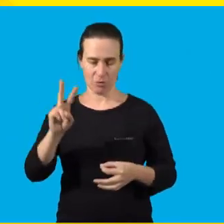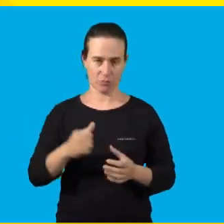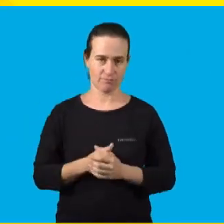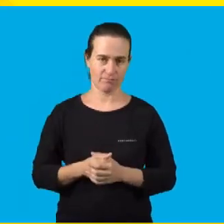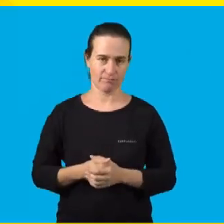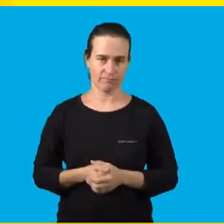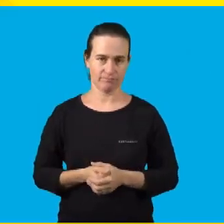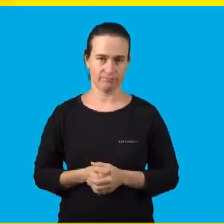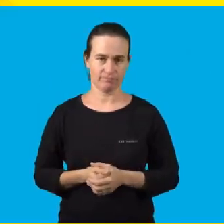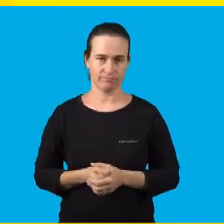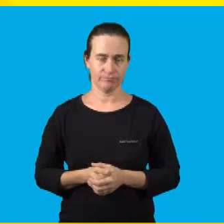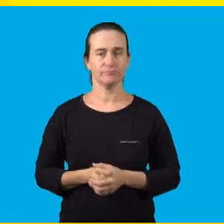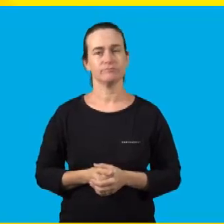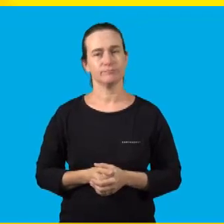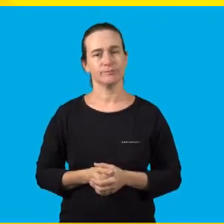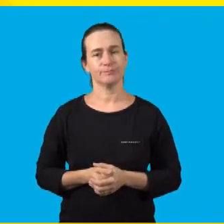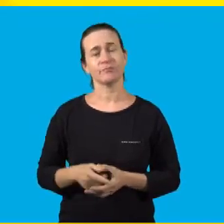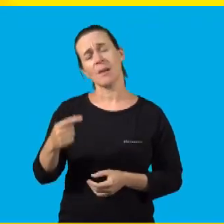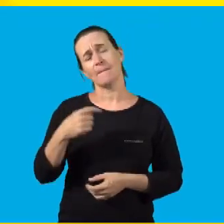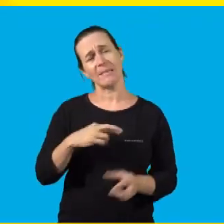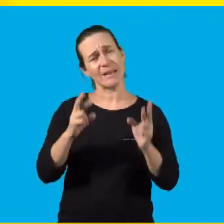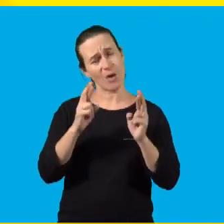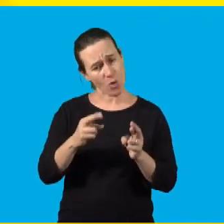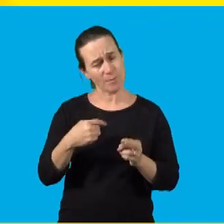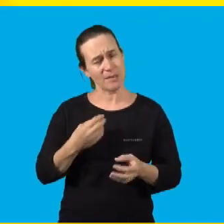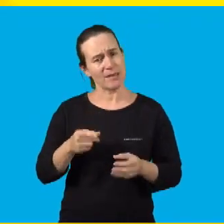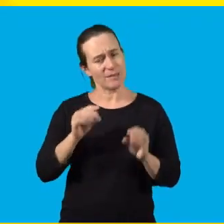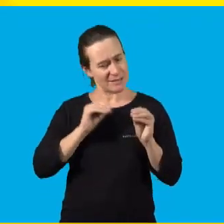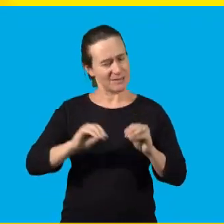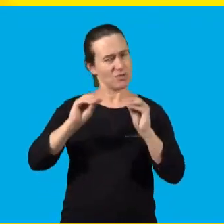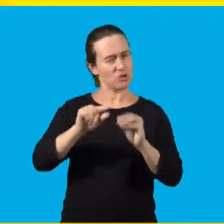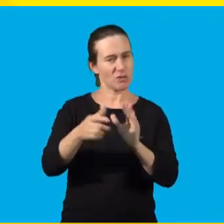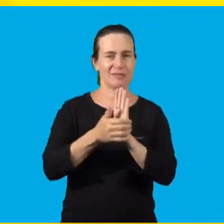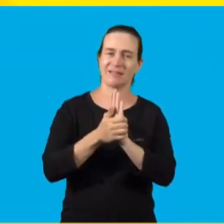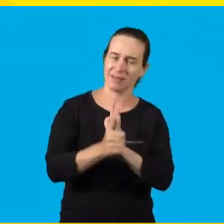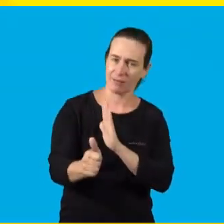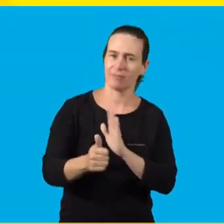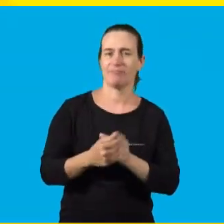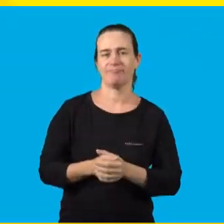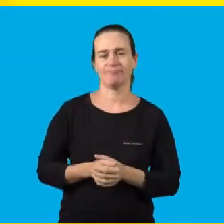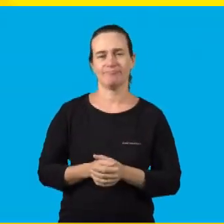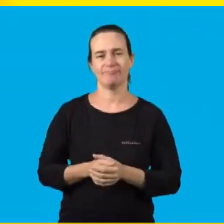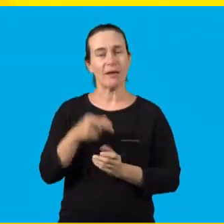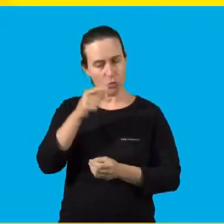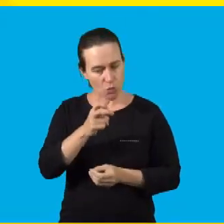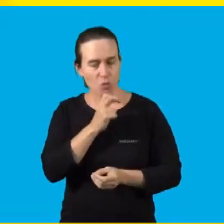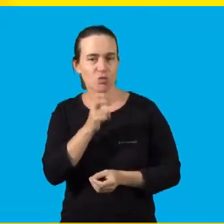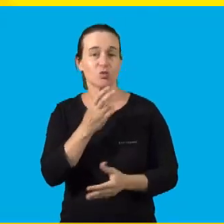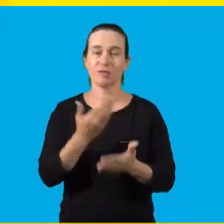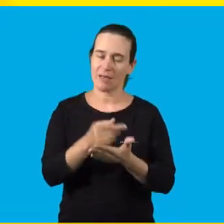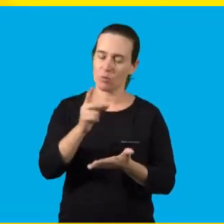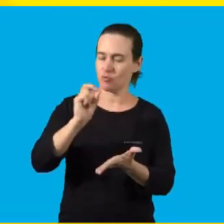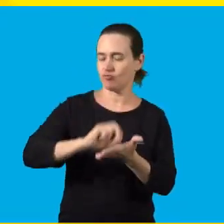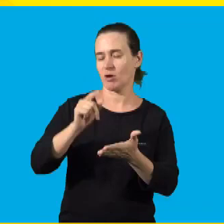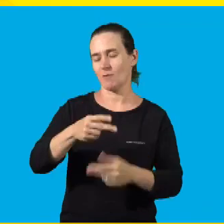I truly hope that you are equipped and have been taught skills that you would be able to use when writing